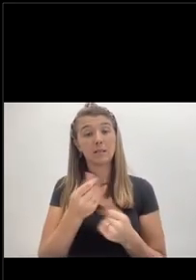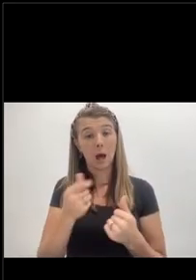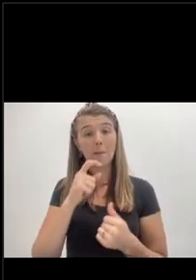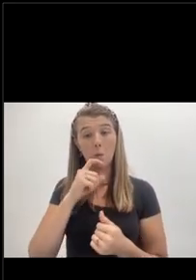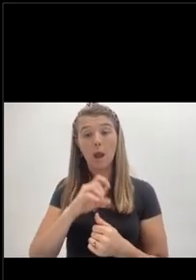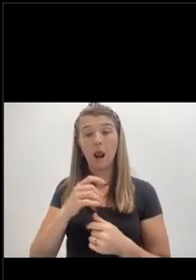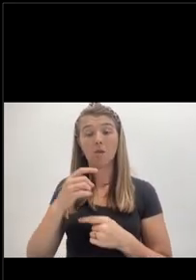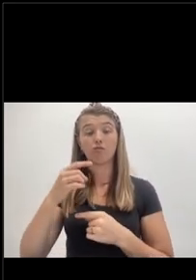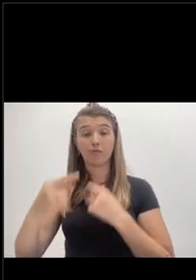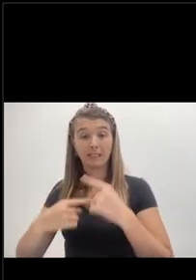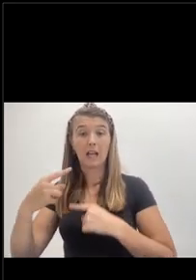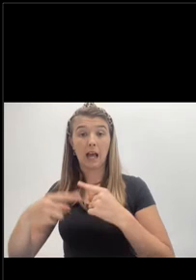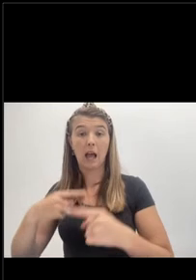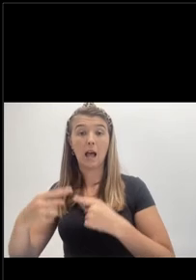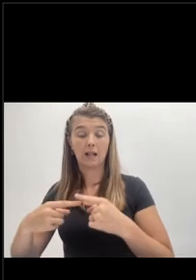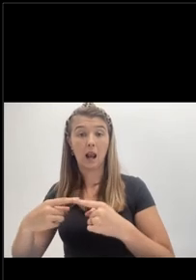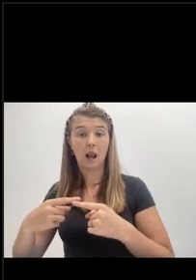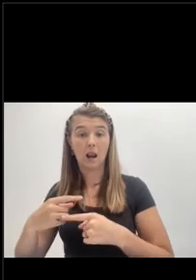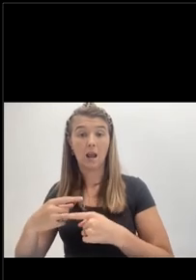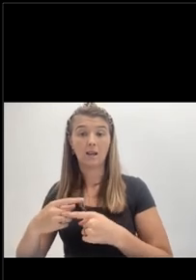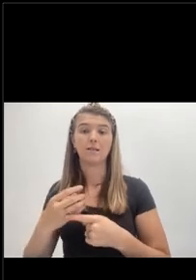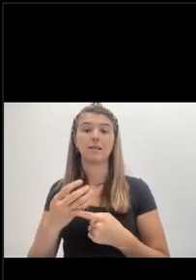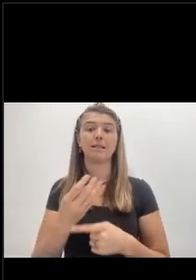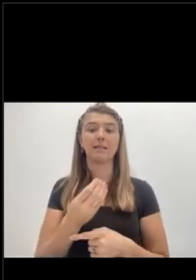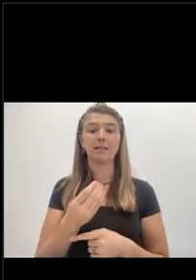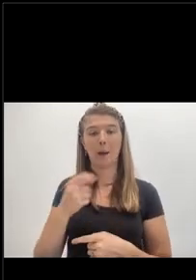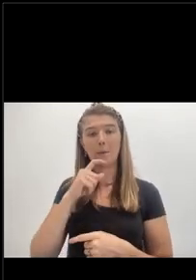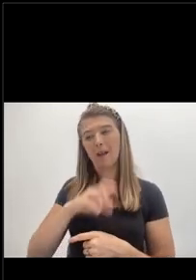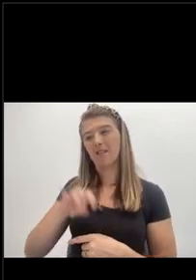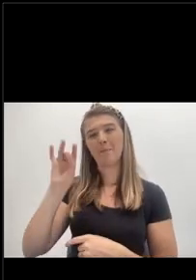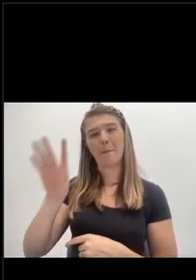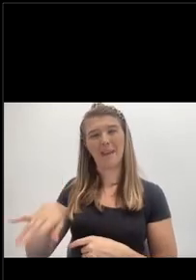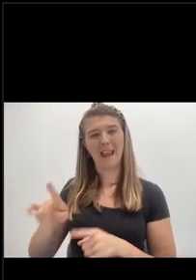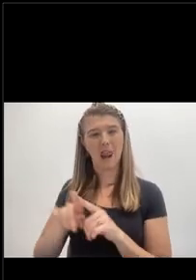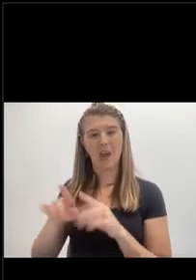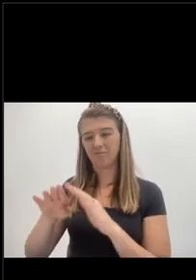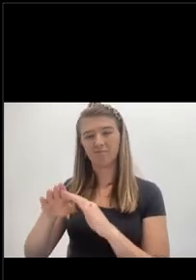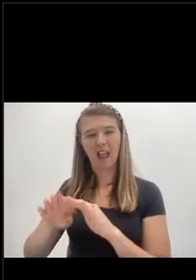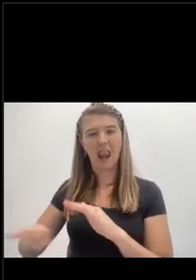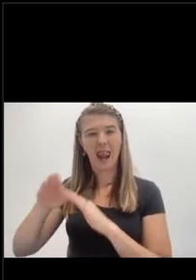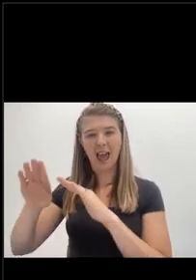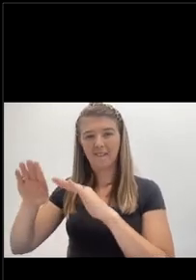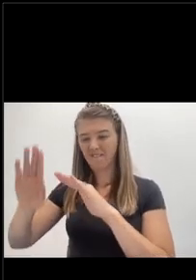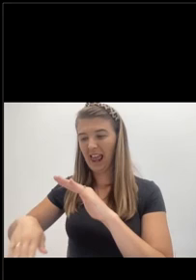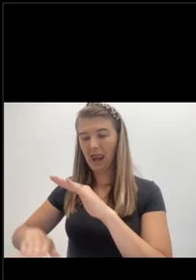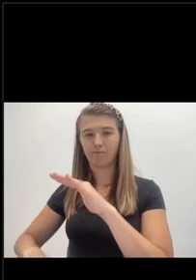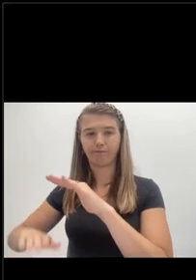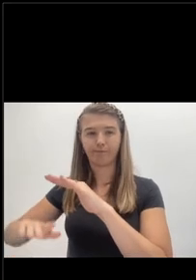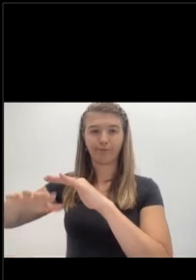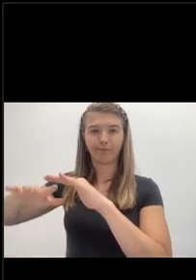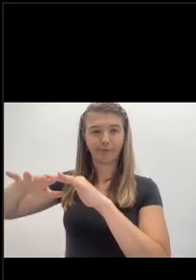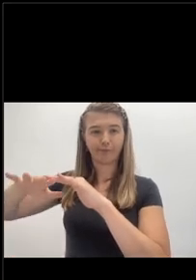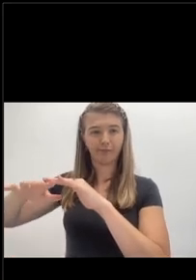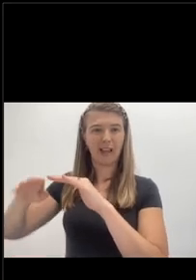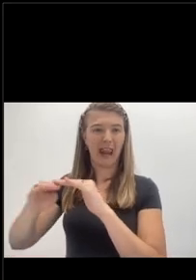recycled. Some of it will then go to landfill or incineration. And only a very, very small fraction at the